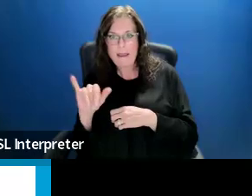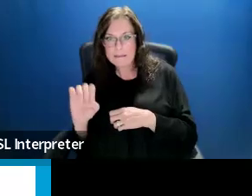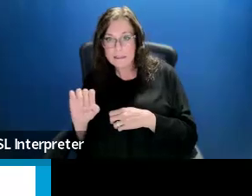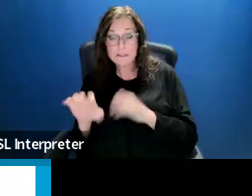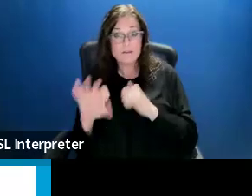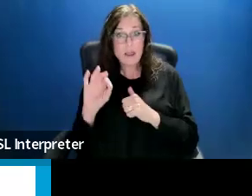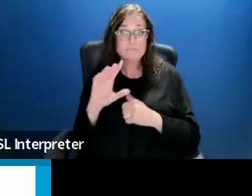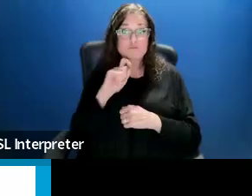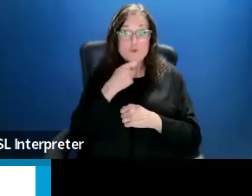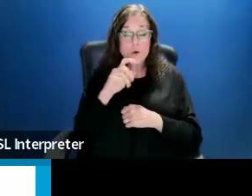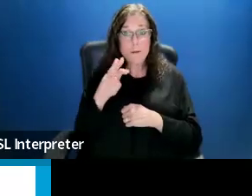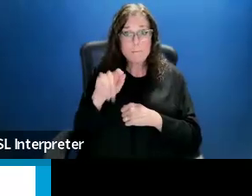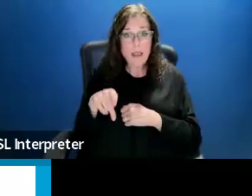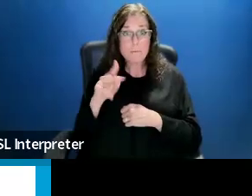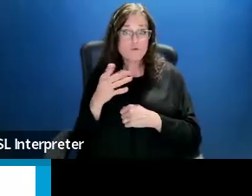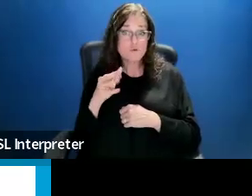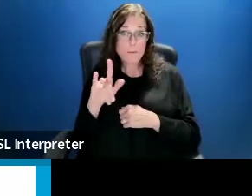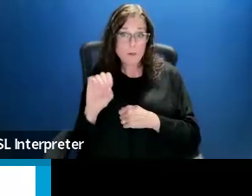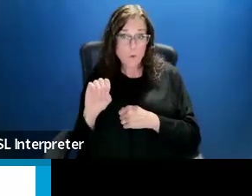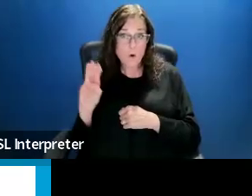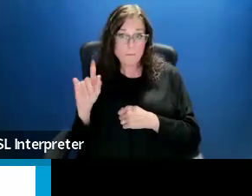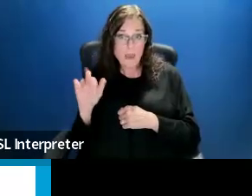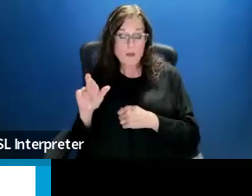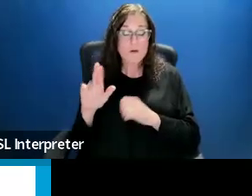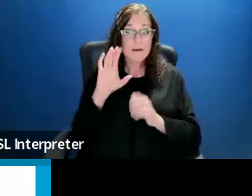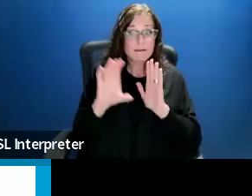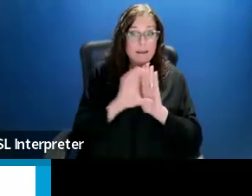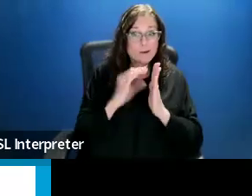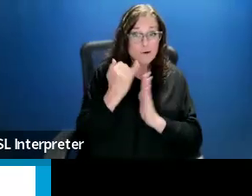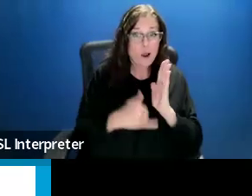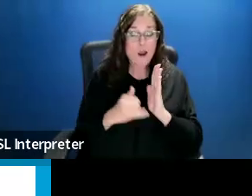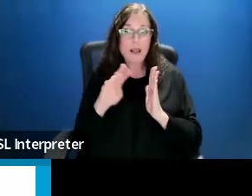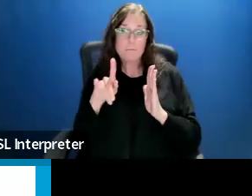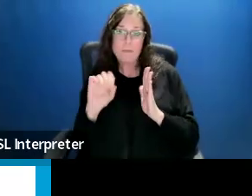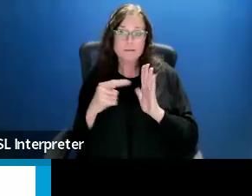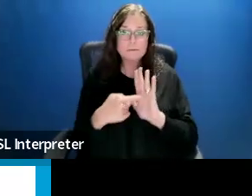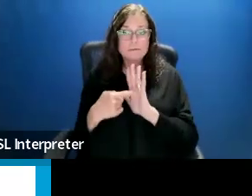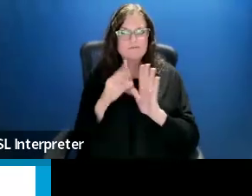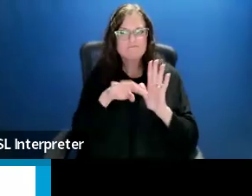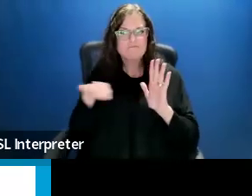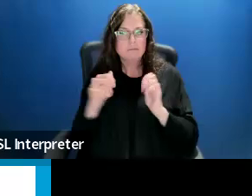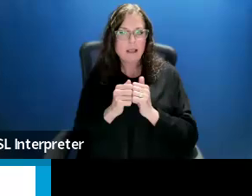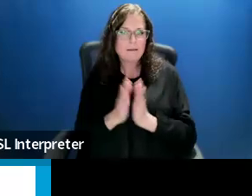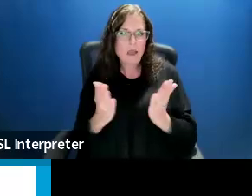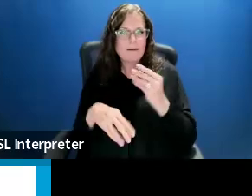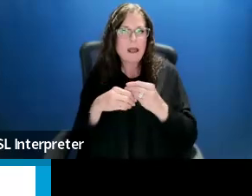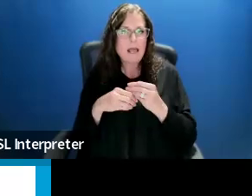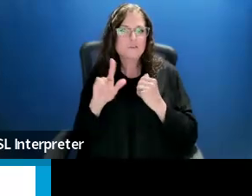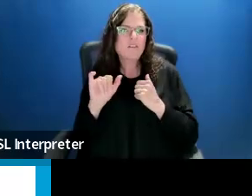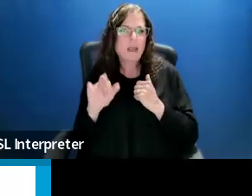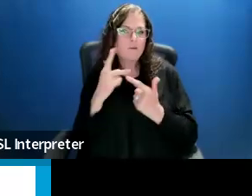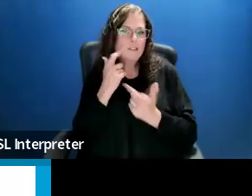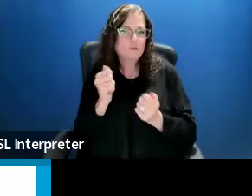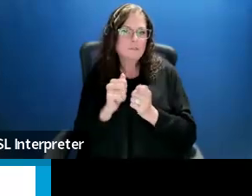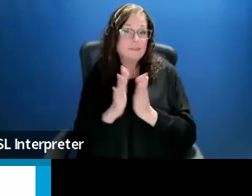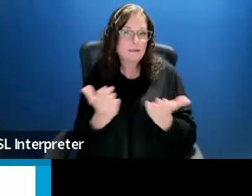find a super cool map of Grimlore Manor, whimsical character art, and puzzle illustrations sprinkled throughout the novel, adding an extra layer of interest to the